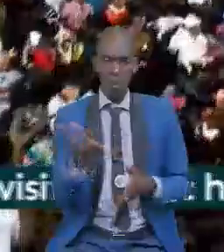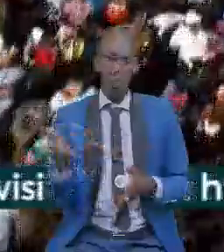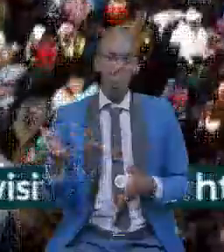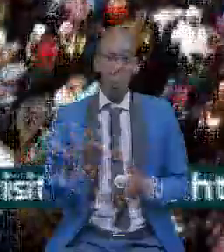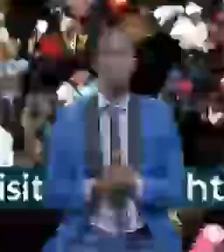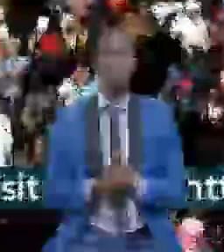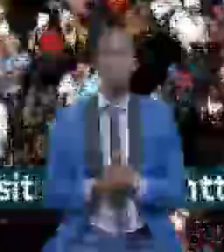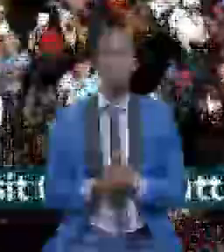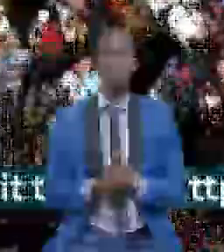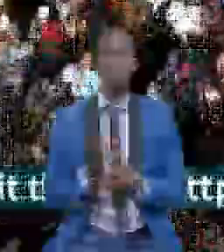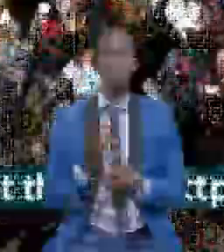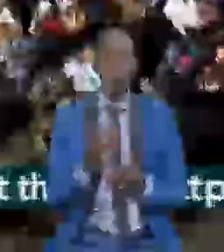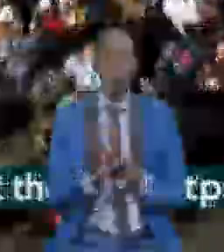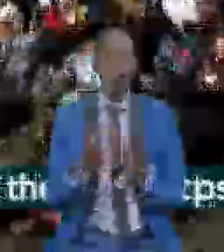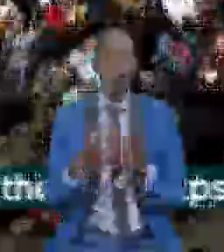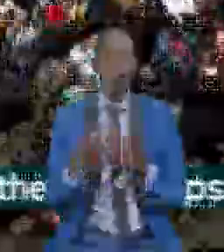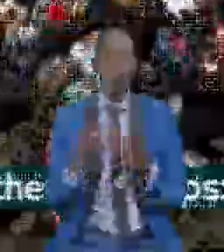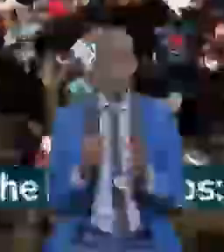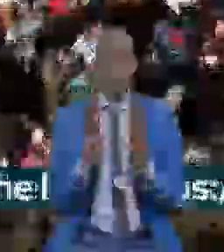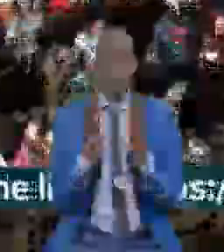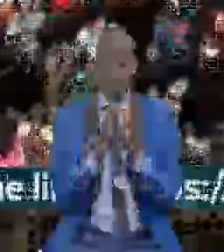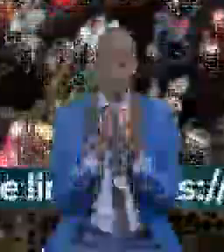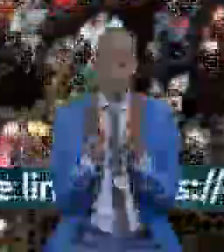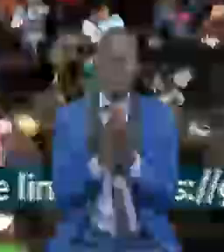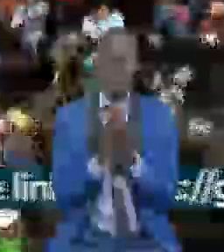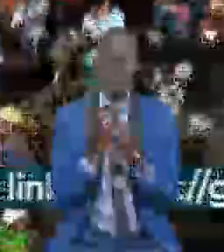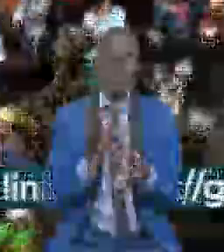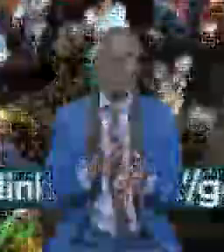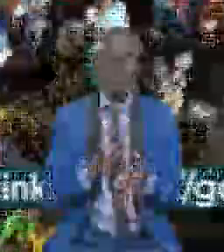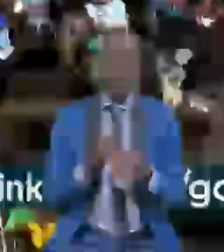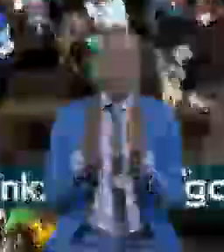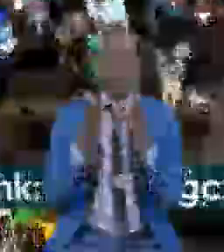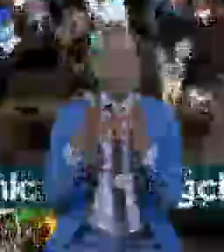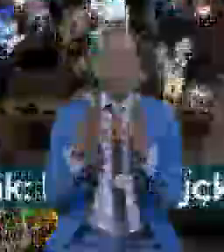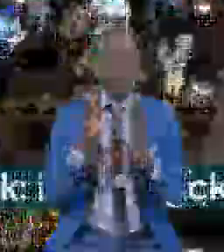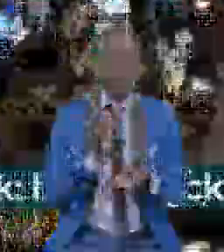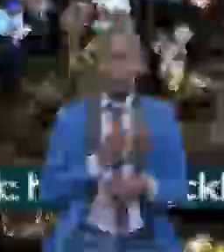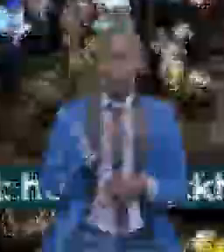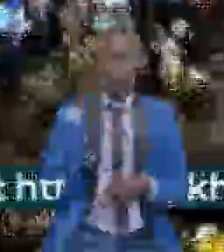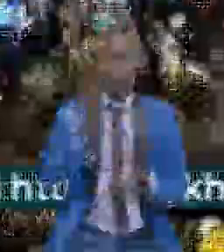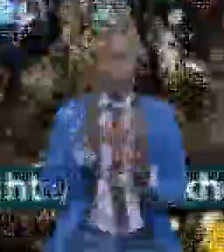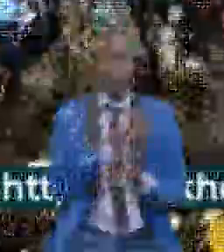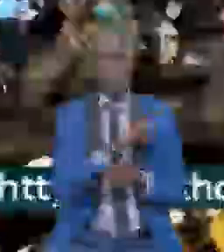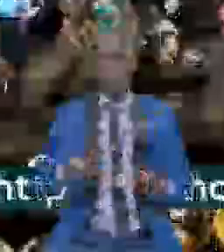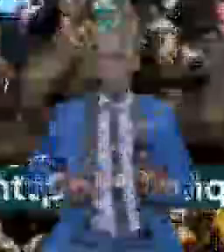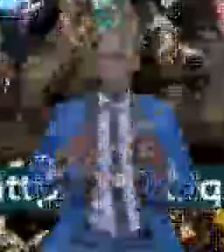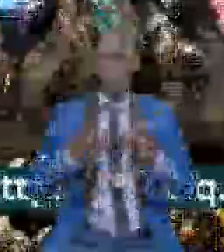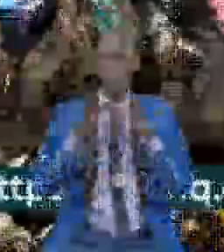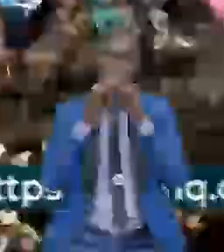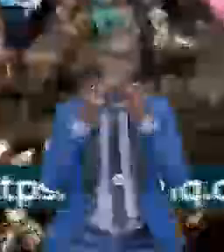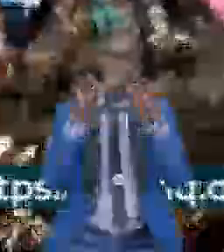So that after the prayer session, after our Father and the Lord has blessed us,